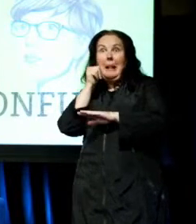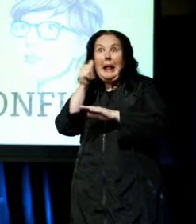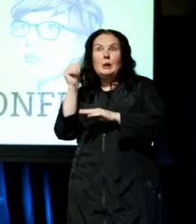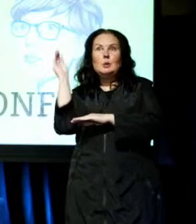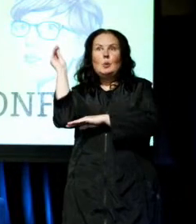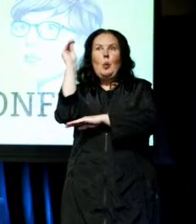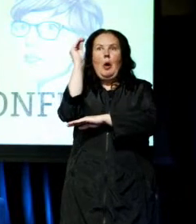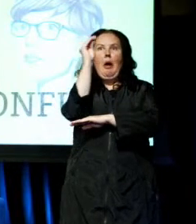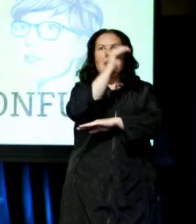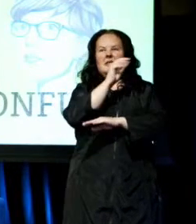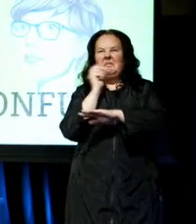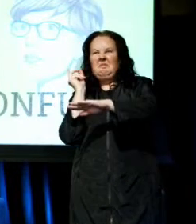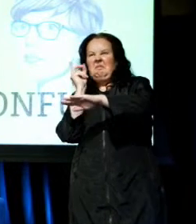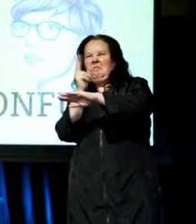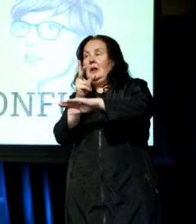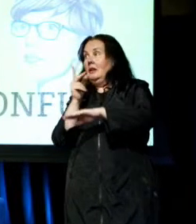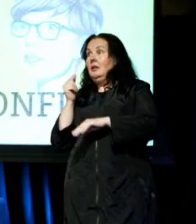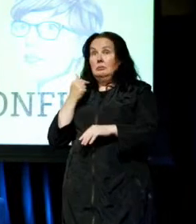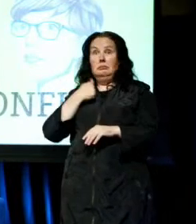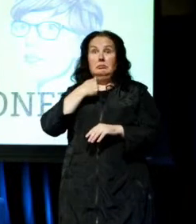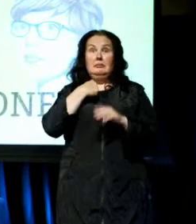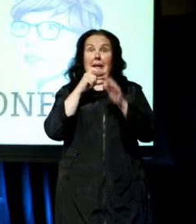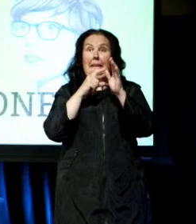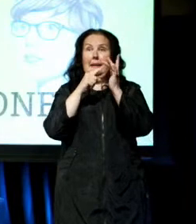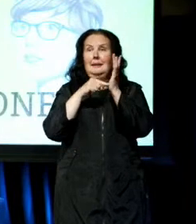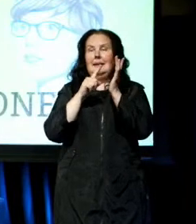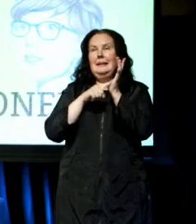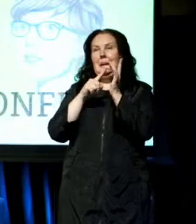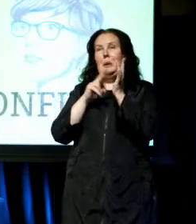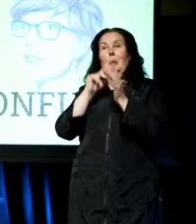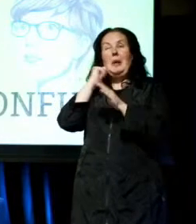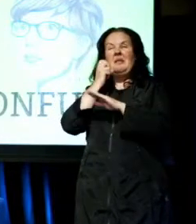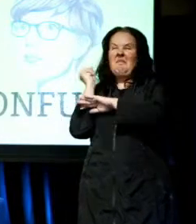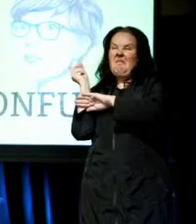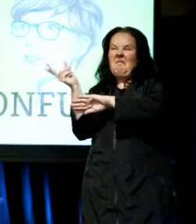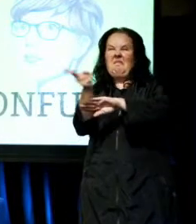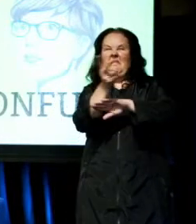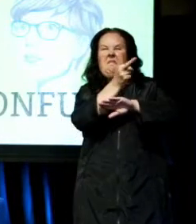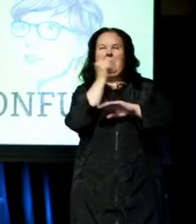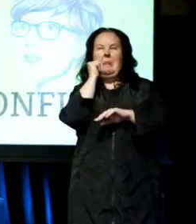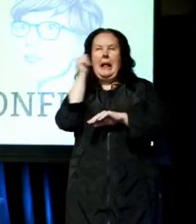I'll black swan you all eventually. That's how I became disabled, actually.